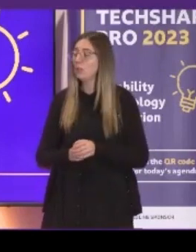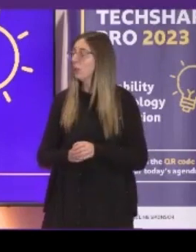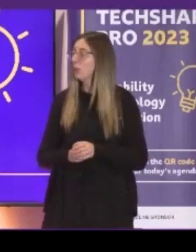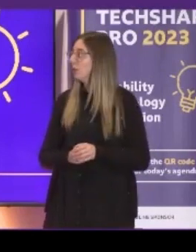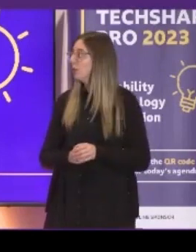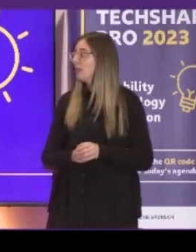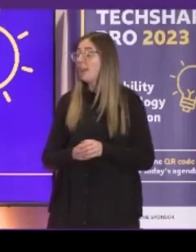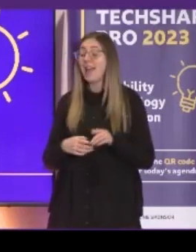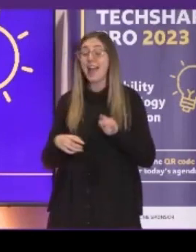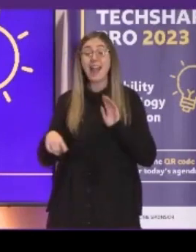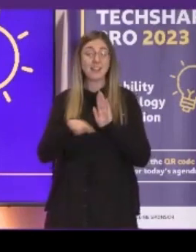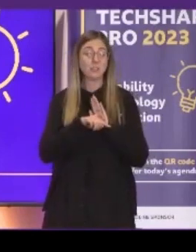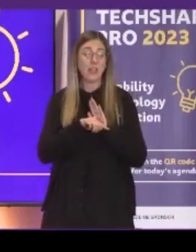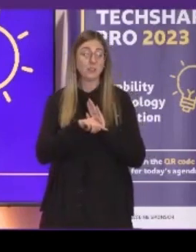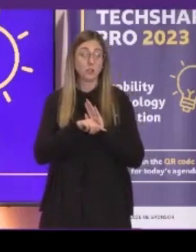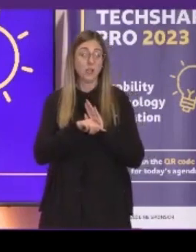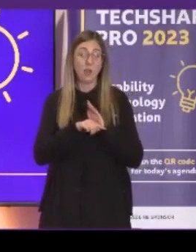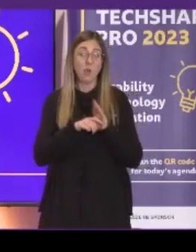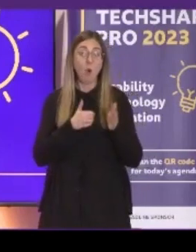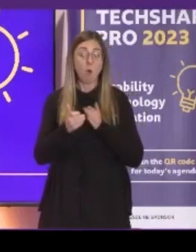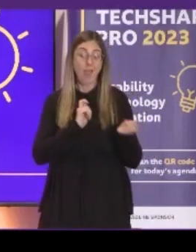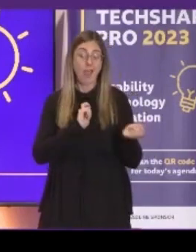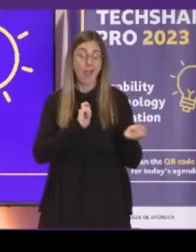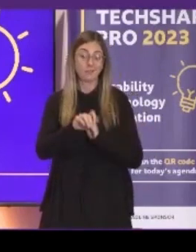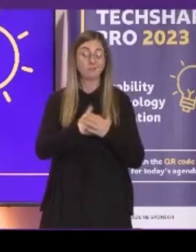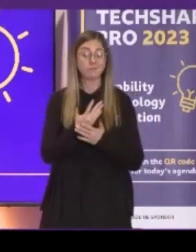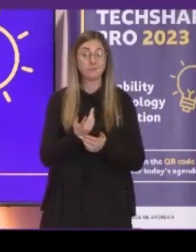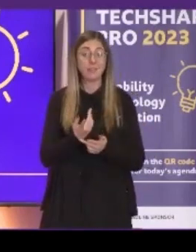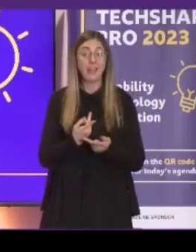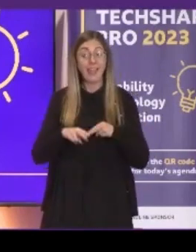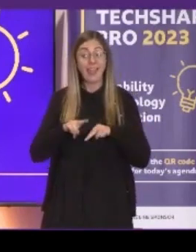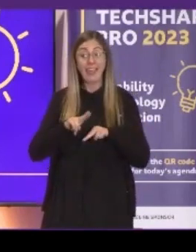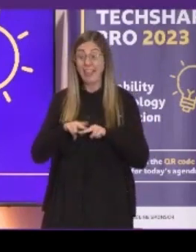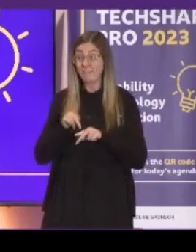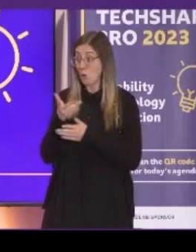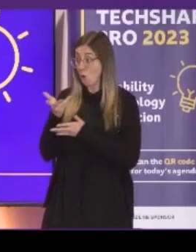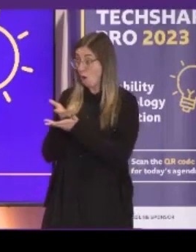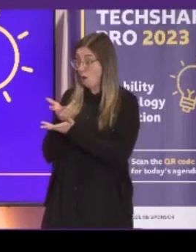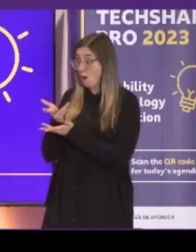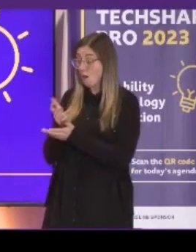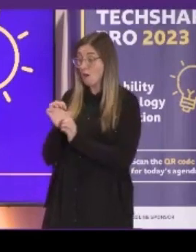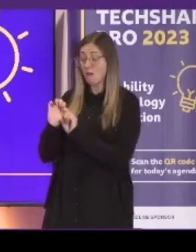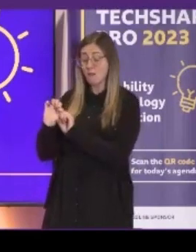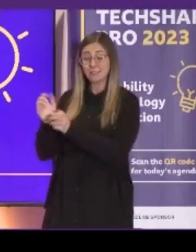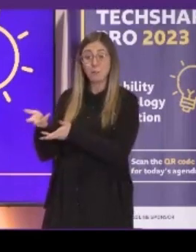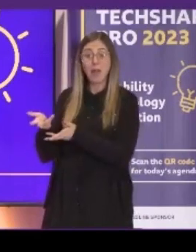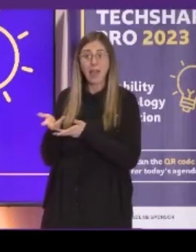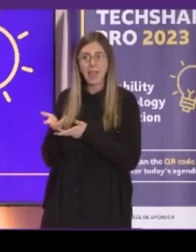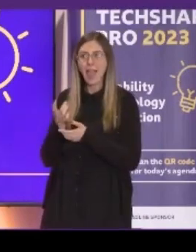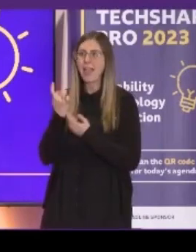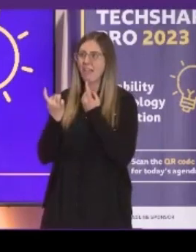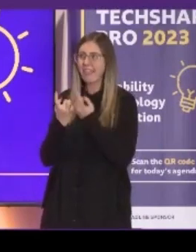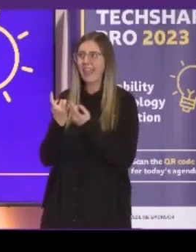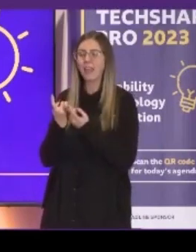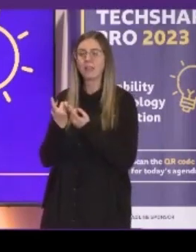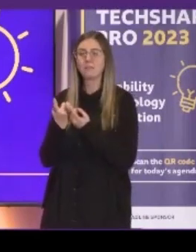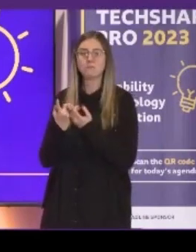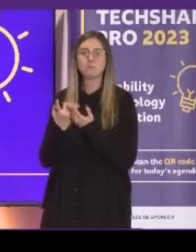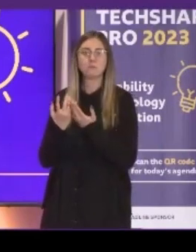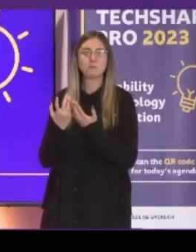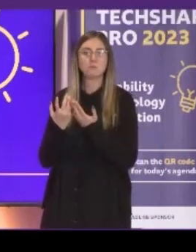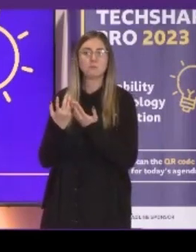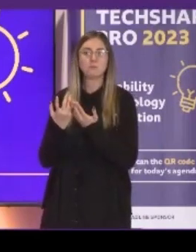And legislation is also evolving. So again, if you are talking to suppliers, think about that. Think